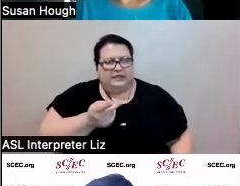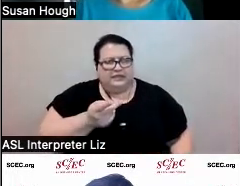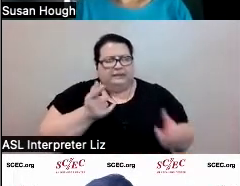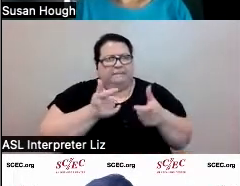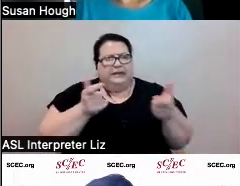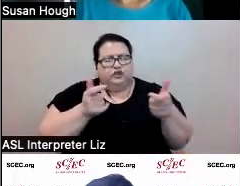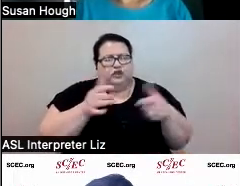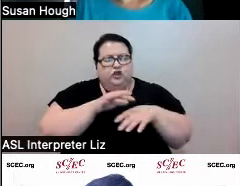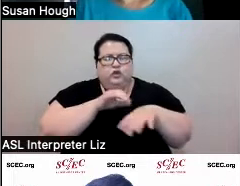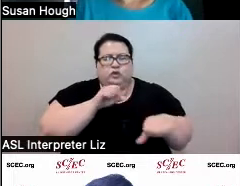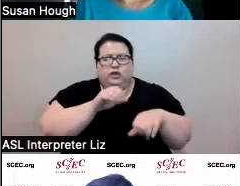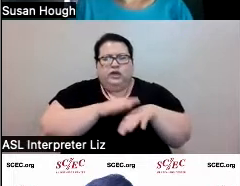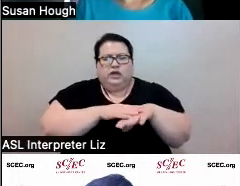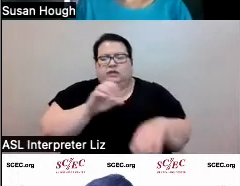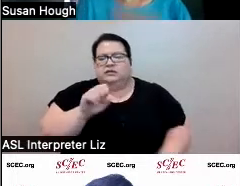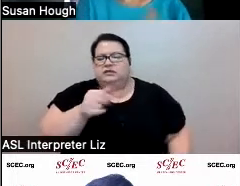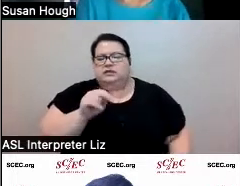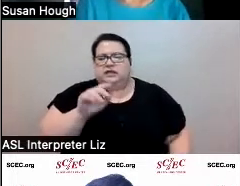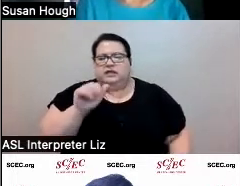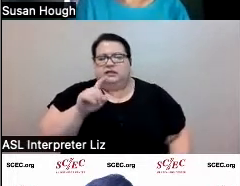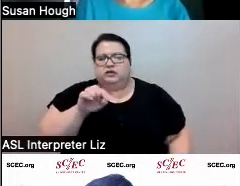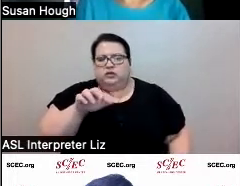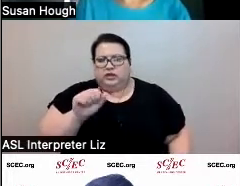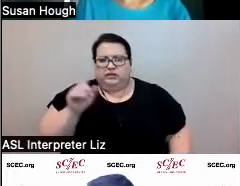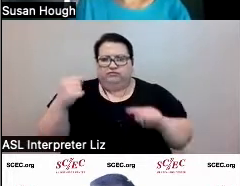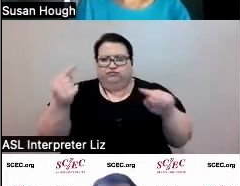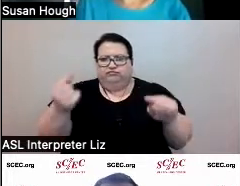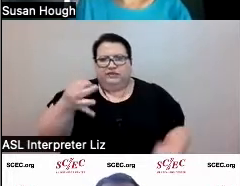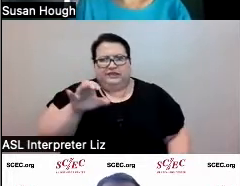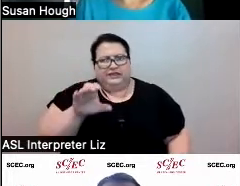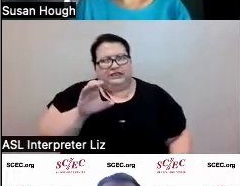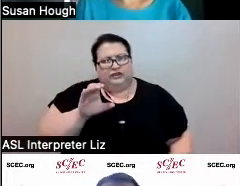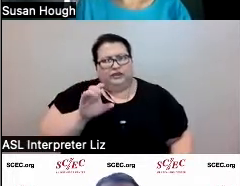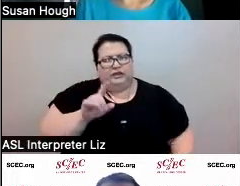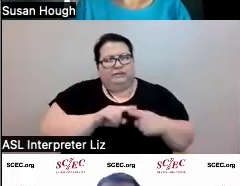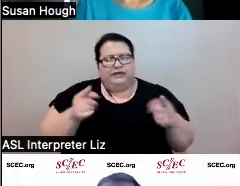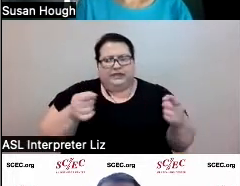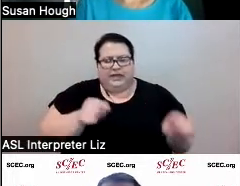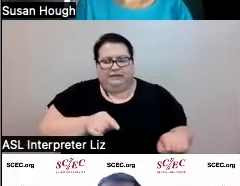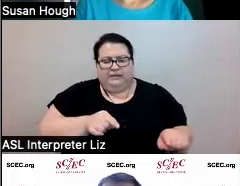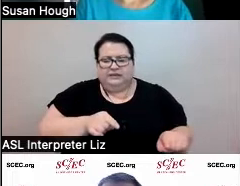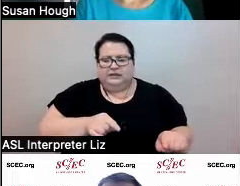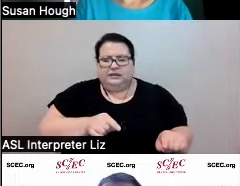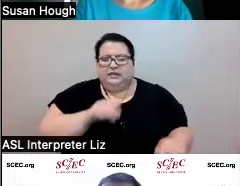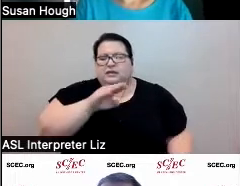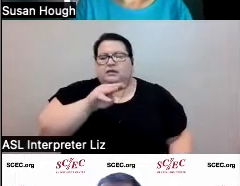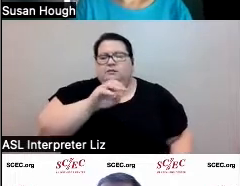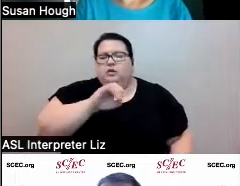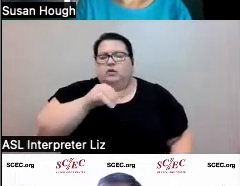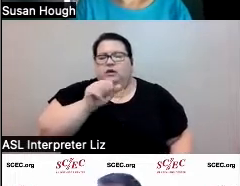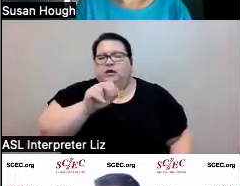major earthquakes on the San Andreas since the 19th century, but as it happens, the Mojave and